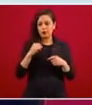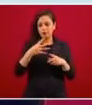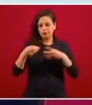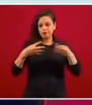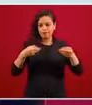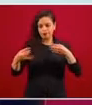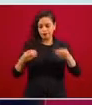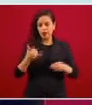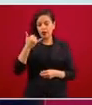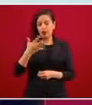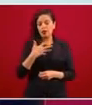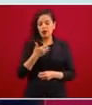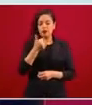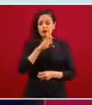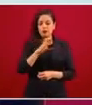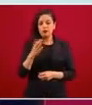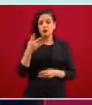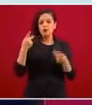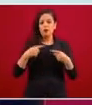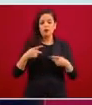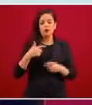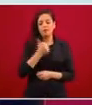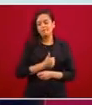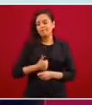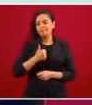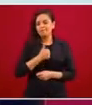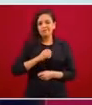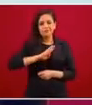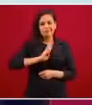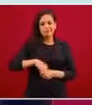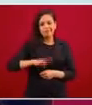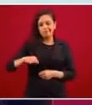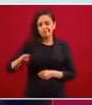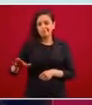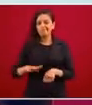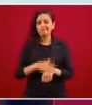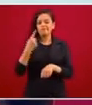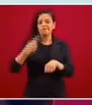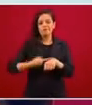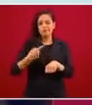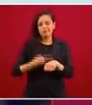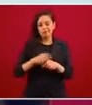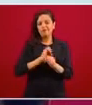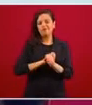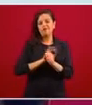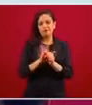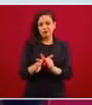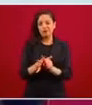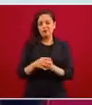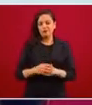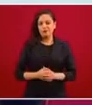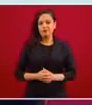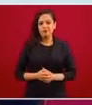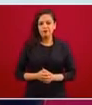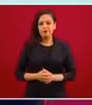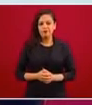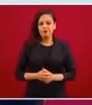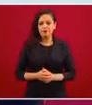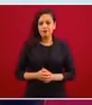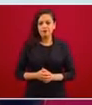a 12,369 150 personas que han negative cases. We fallecido have over como consecuencia 29,000 de esta enfermedad. suspect cases, and unfortunately to this day we